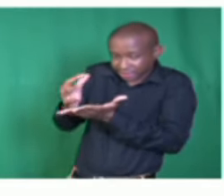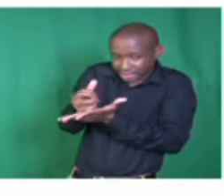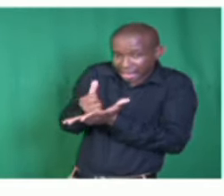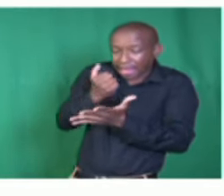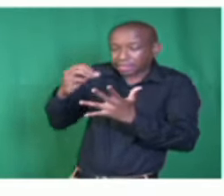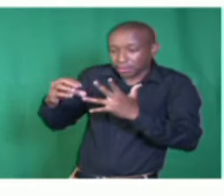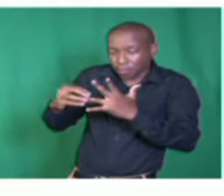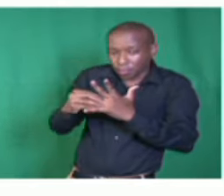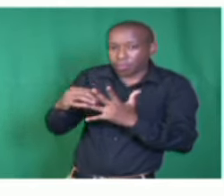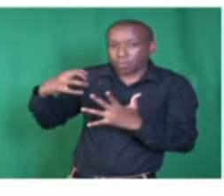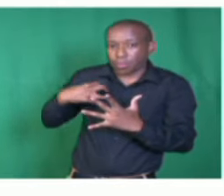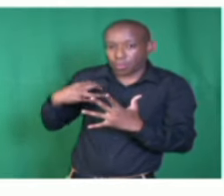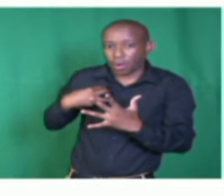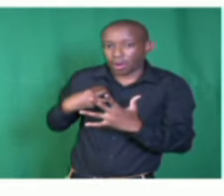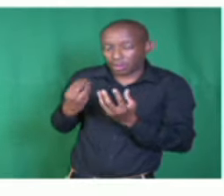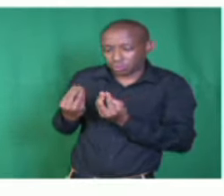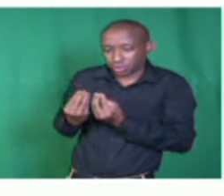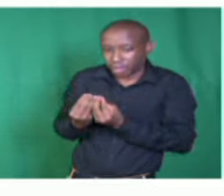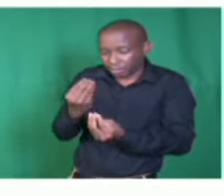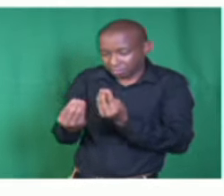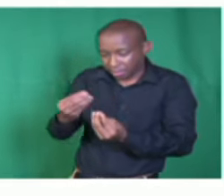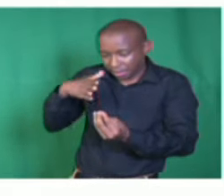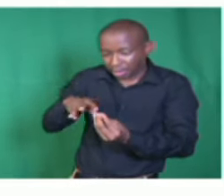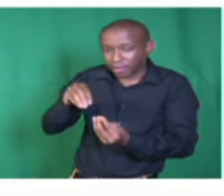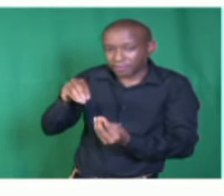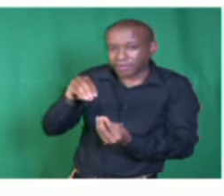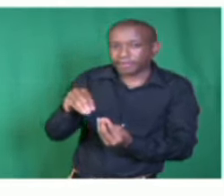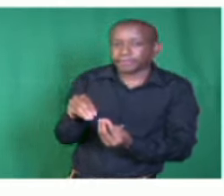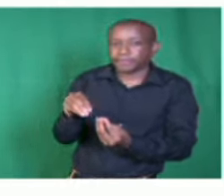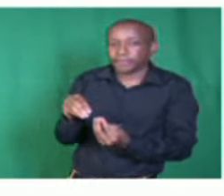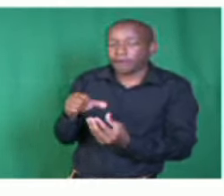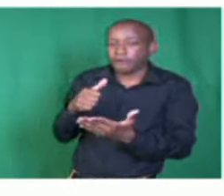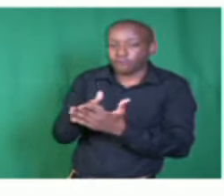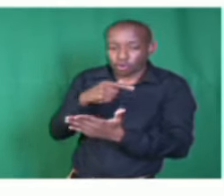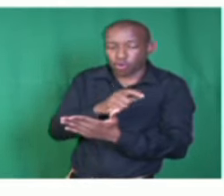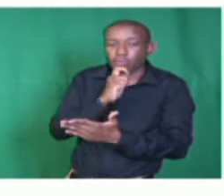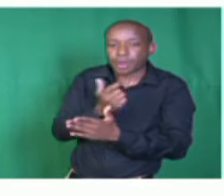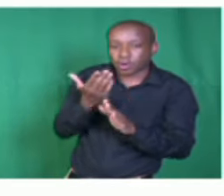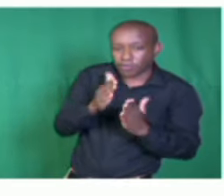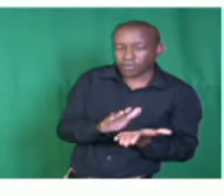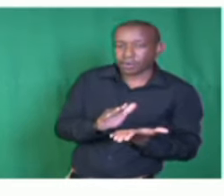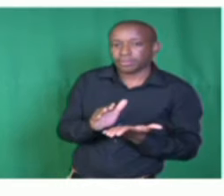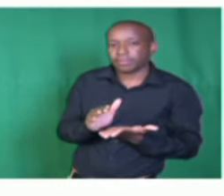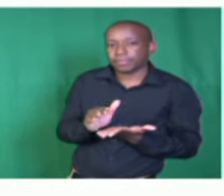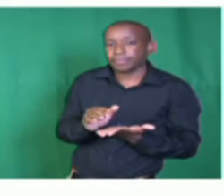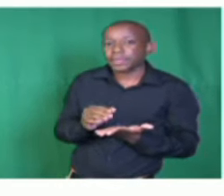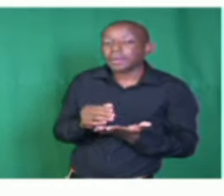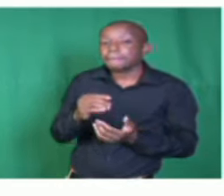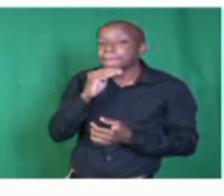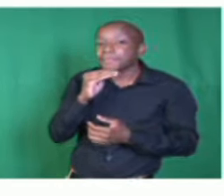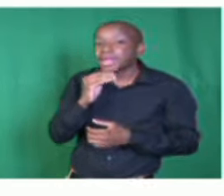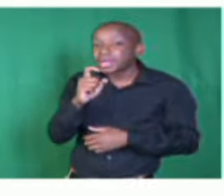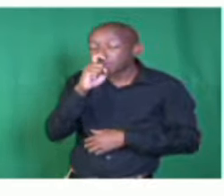the wife and raise up children for his late brother. So if you are a Jewish